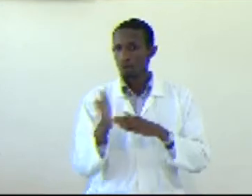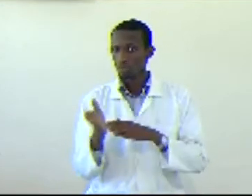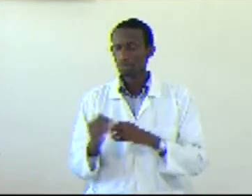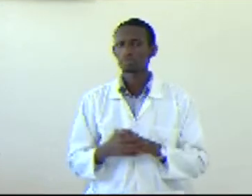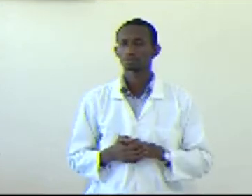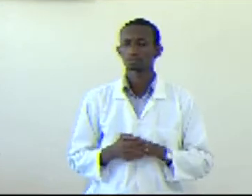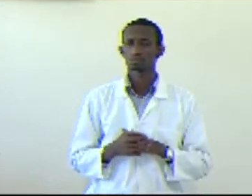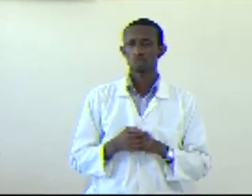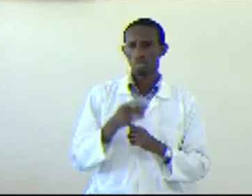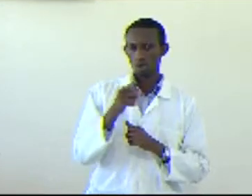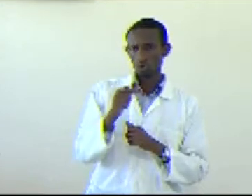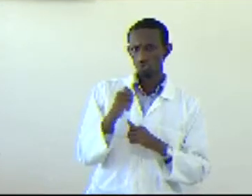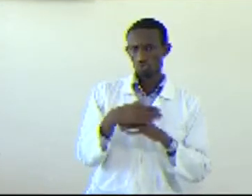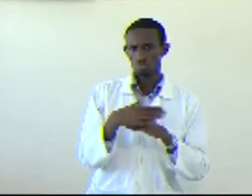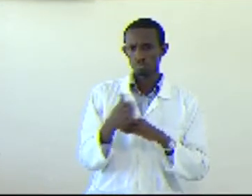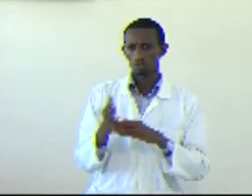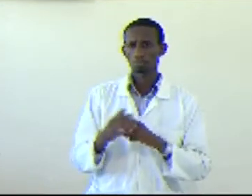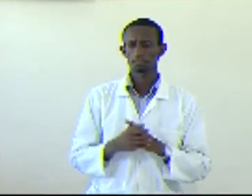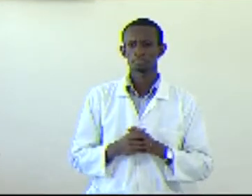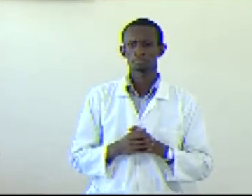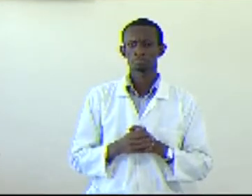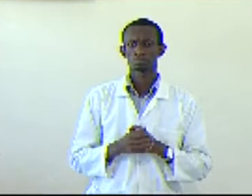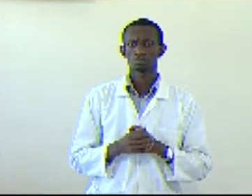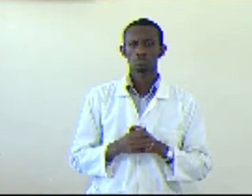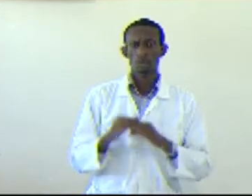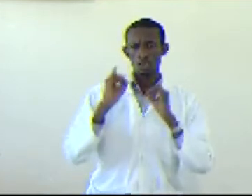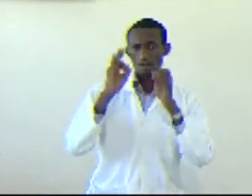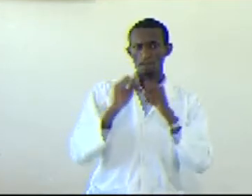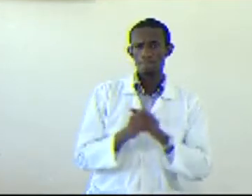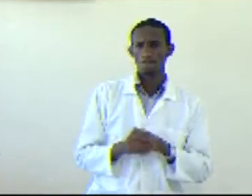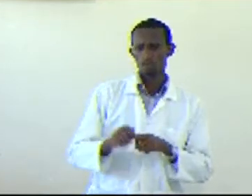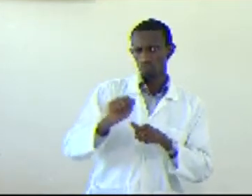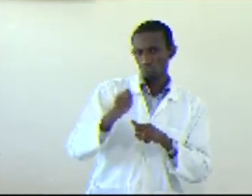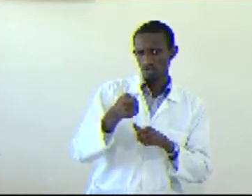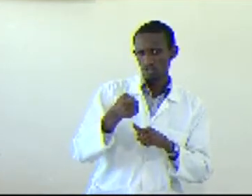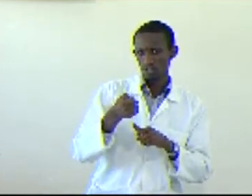switch. When the switch here, the switch